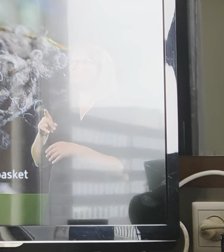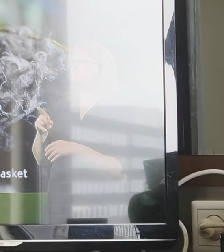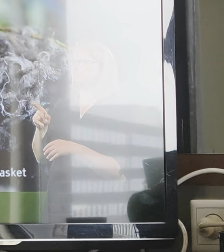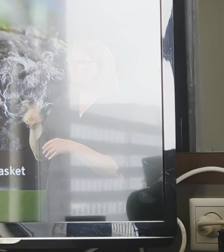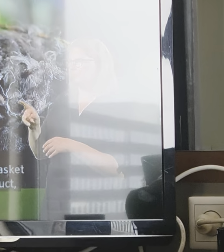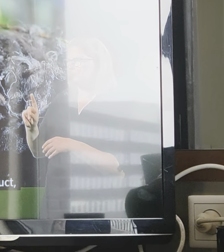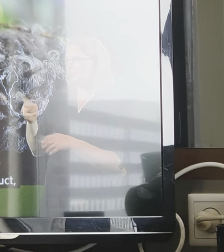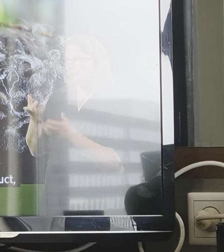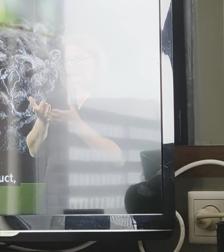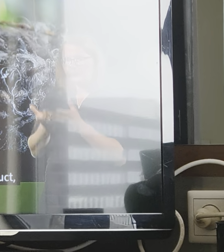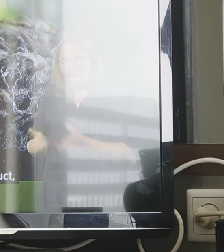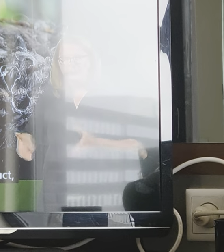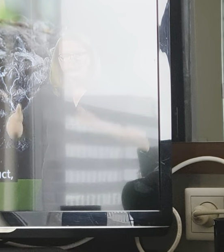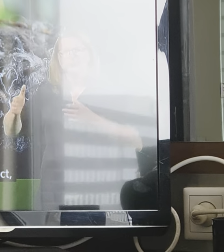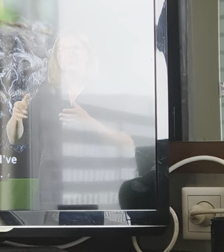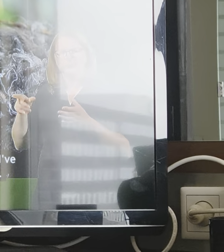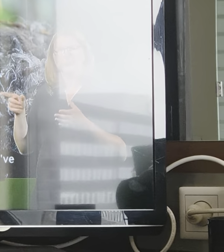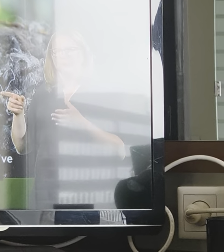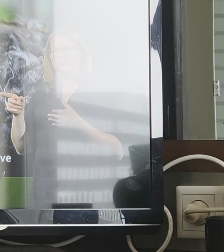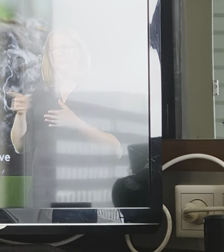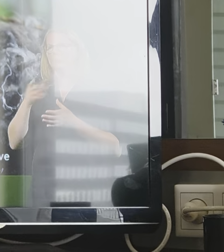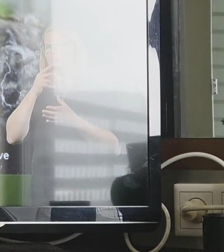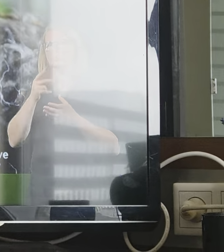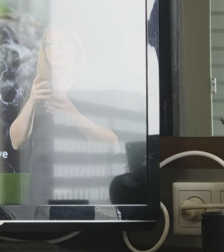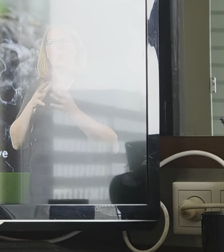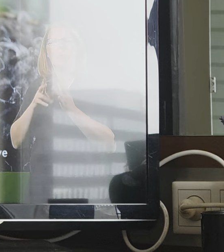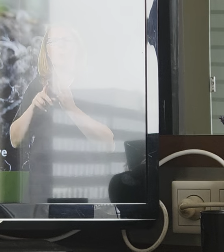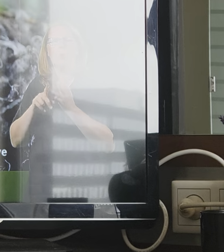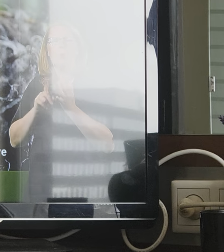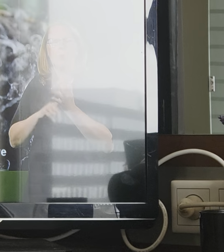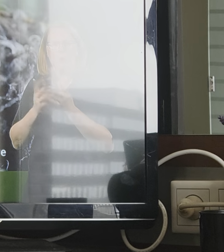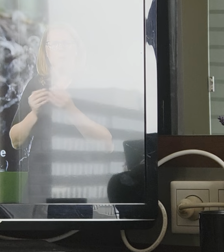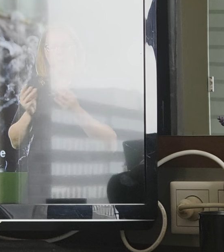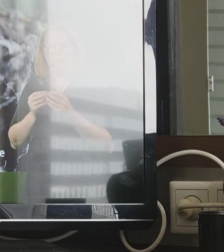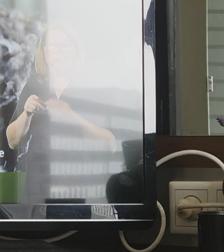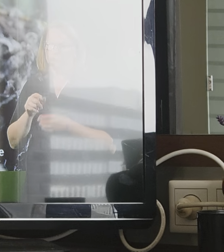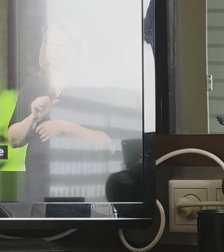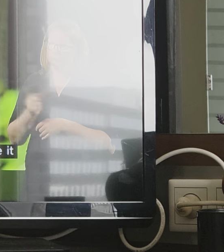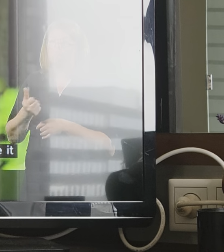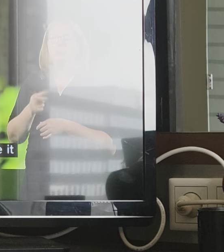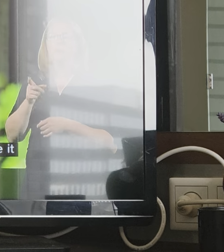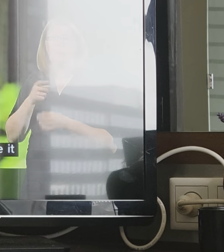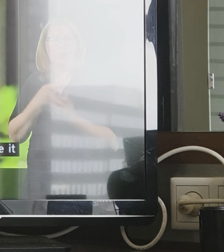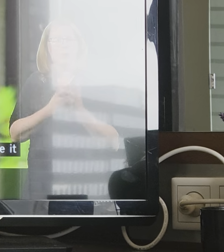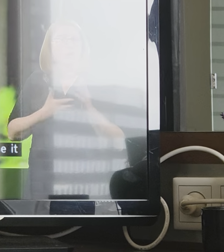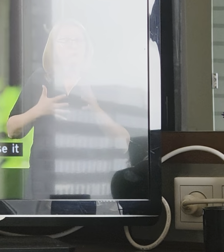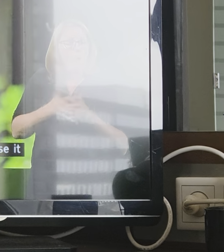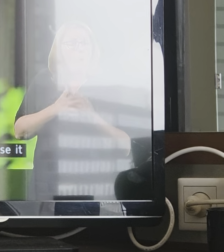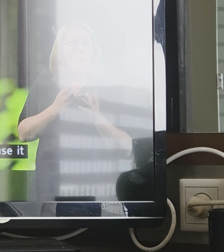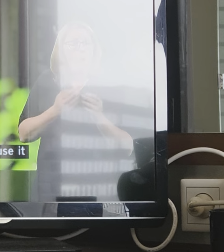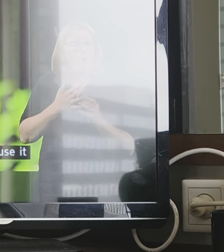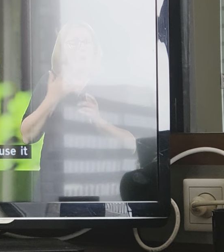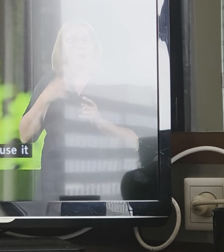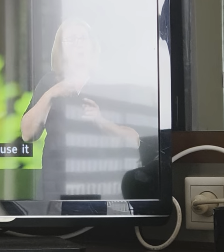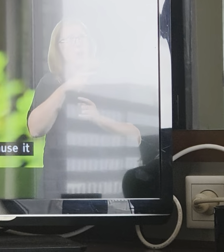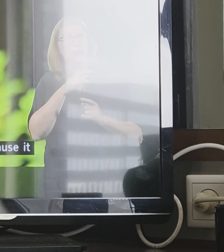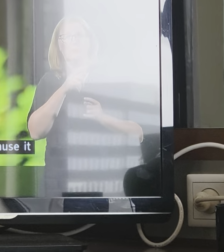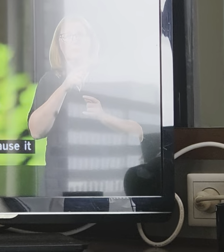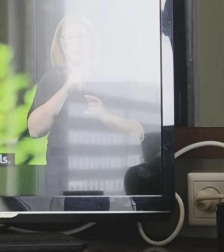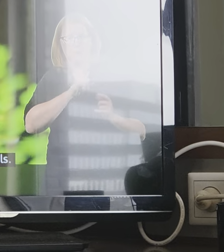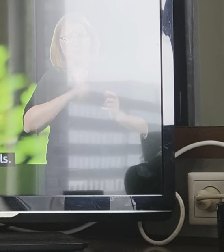with natural wool, which is a wonderful product, but I'm not using stuff that I've just got off the local farmer. I'm using a washed